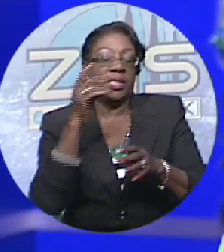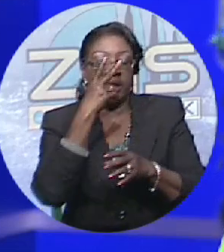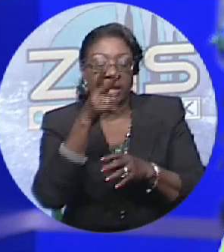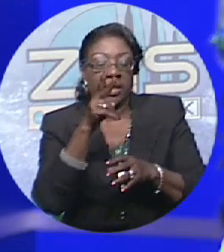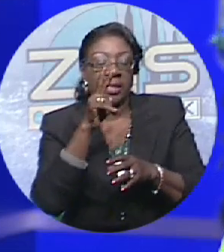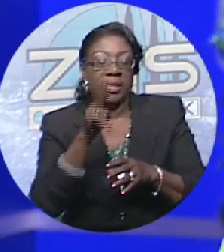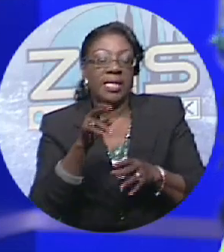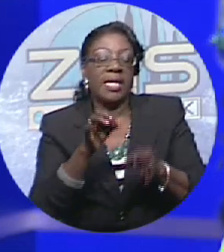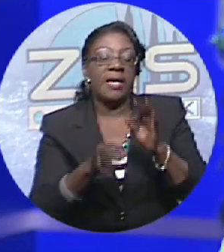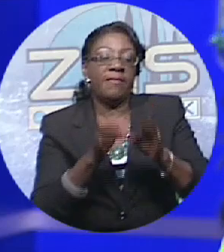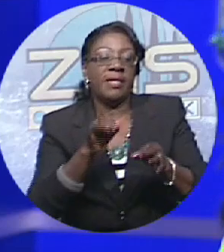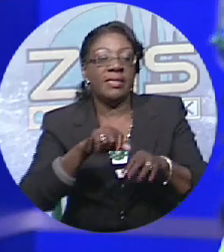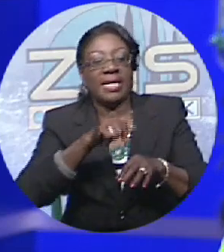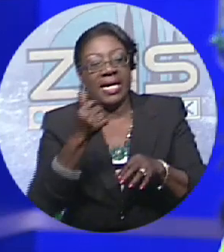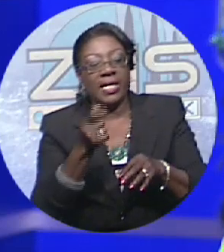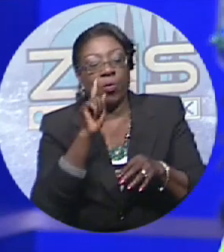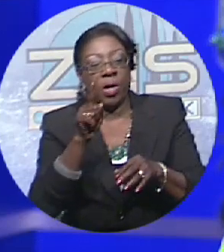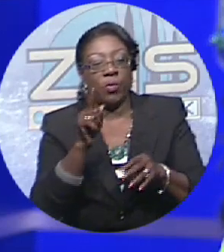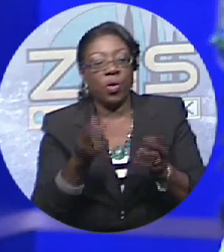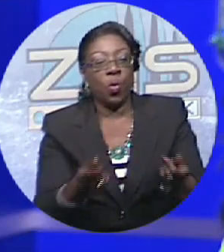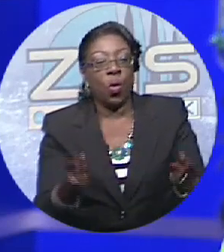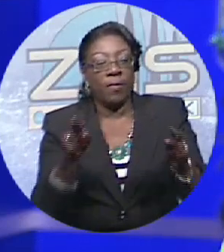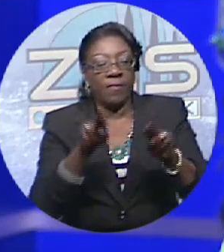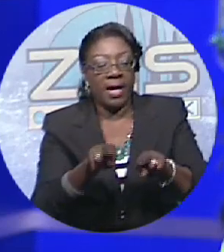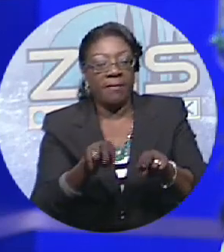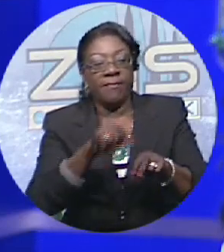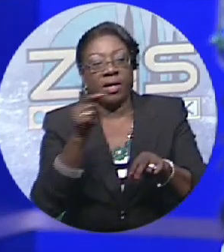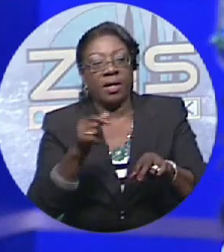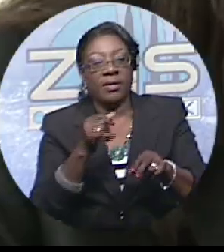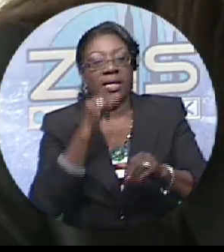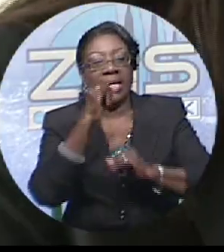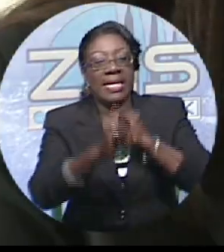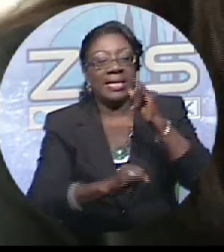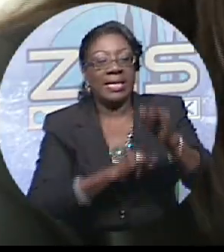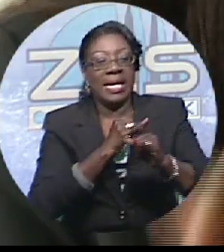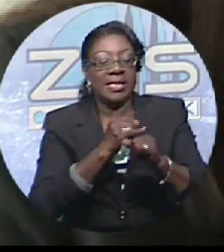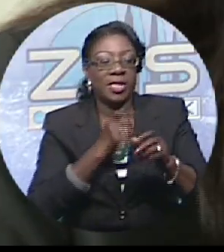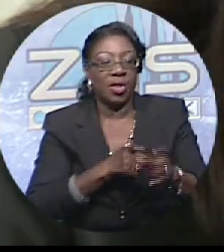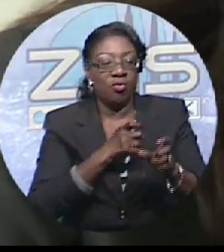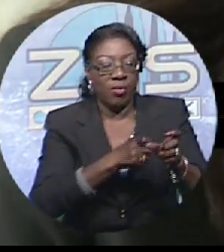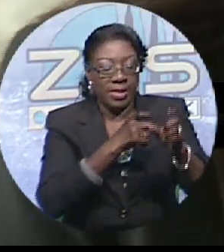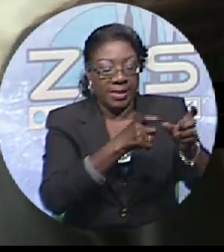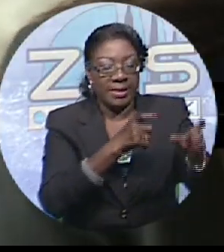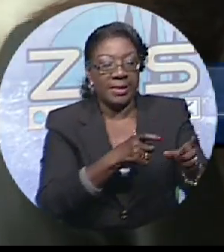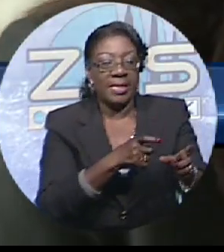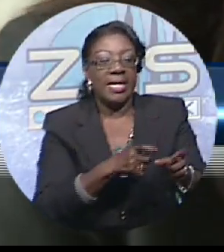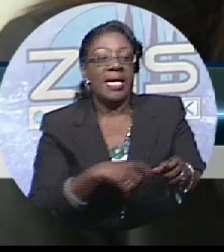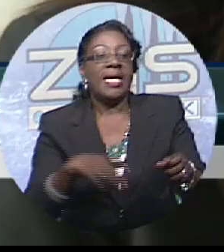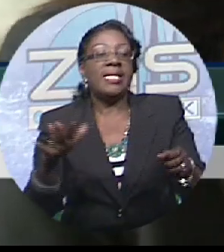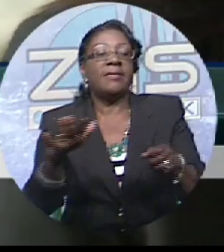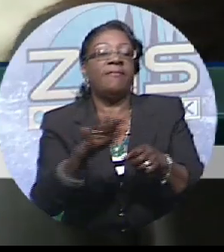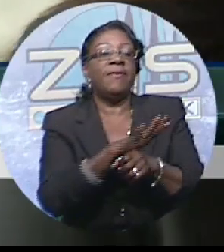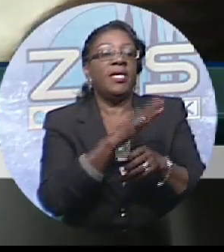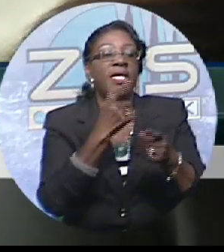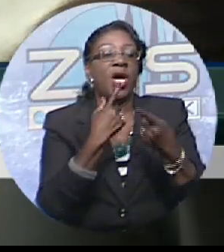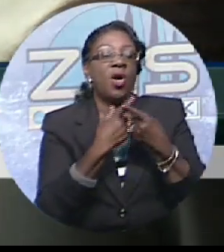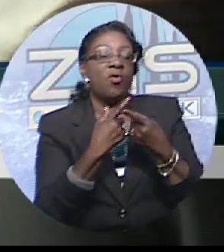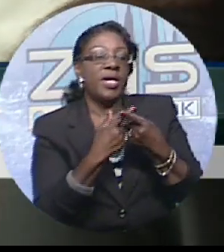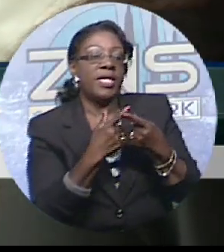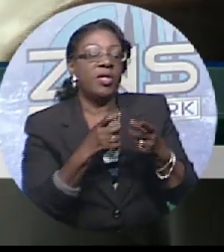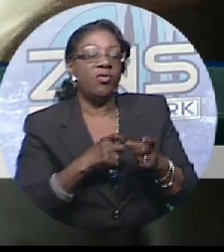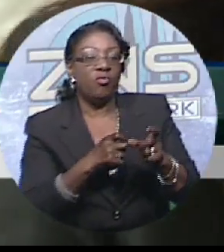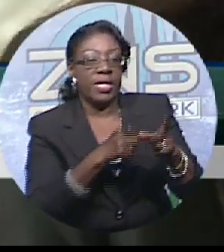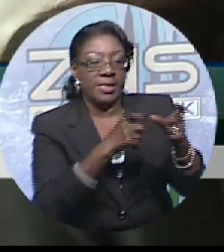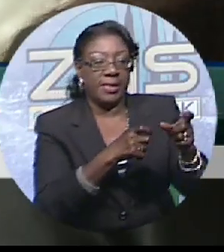for other tracks like the Boston Marathon. It is a fully accredited race. It has been,